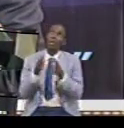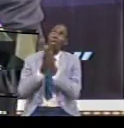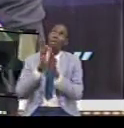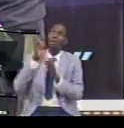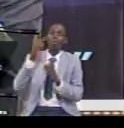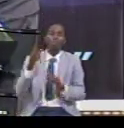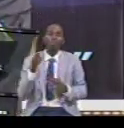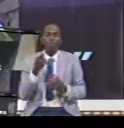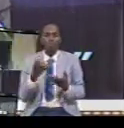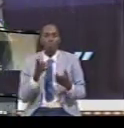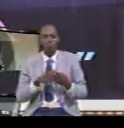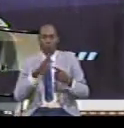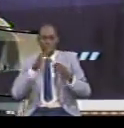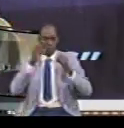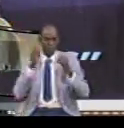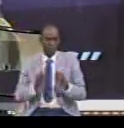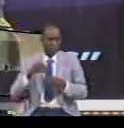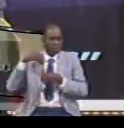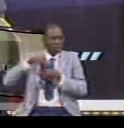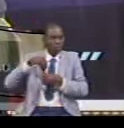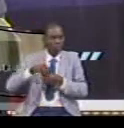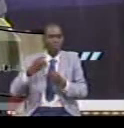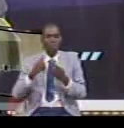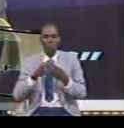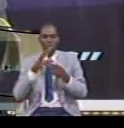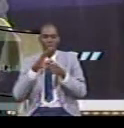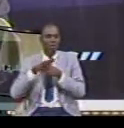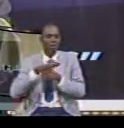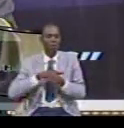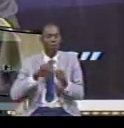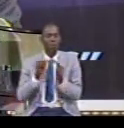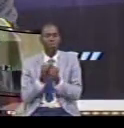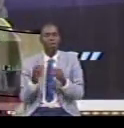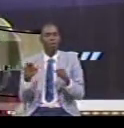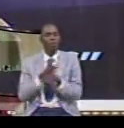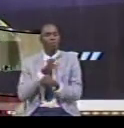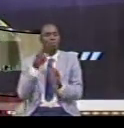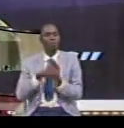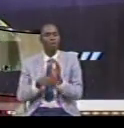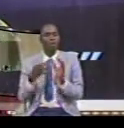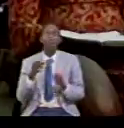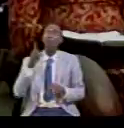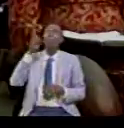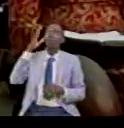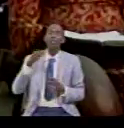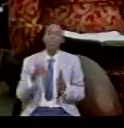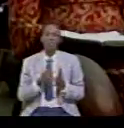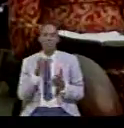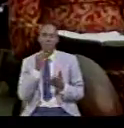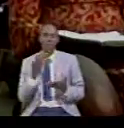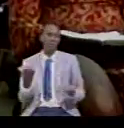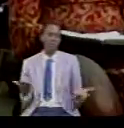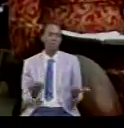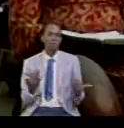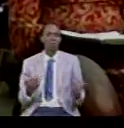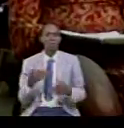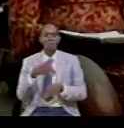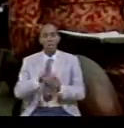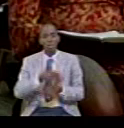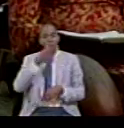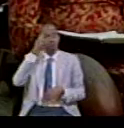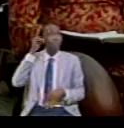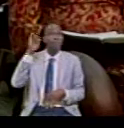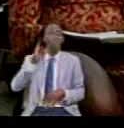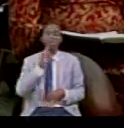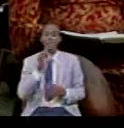the inner man, you want to be filled with the fullness of God, it's available tonight. And because he's there to